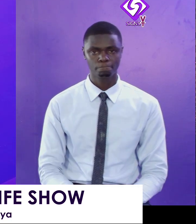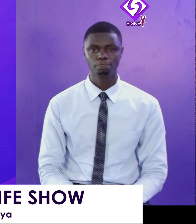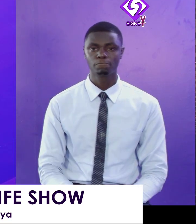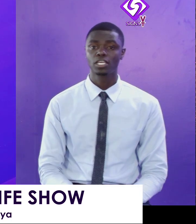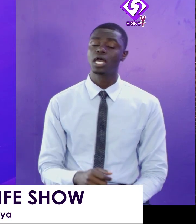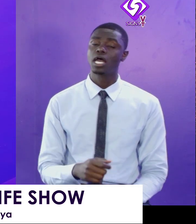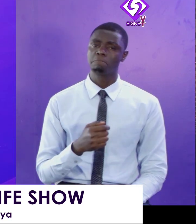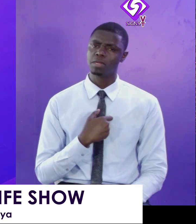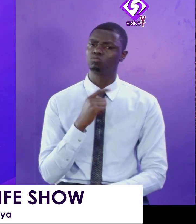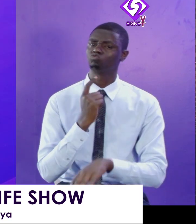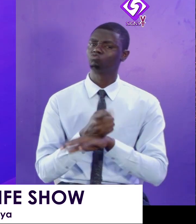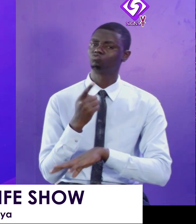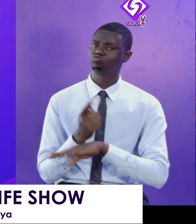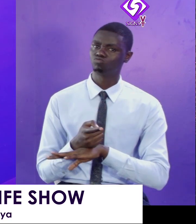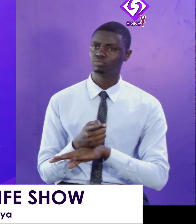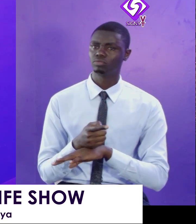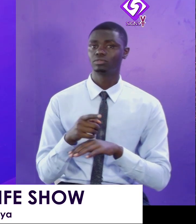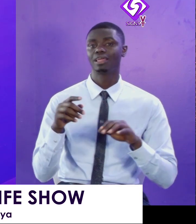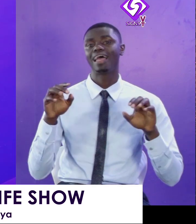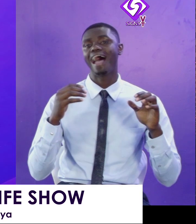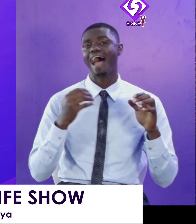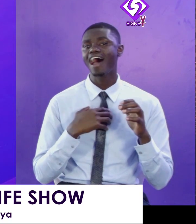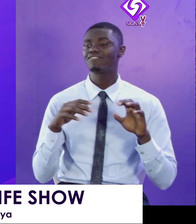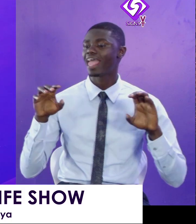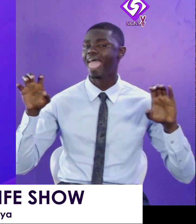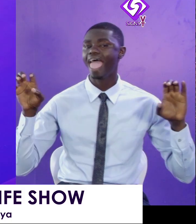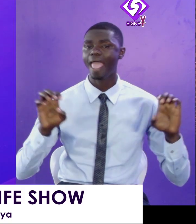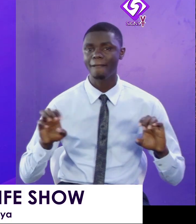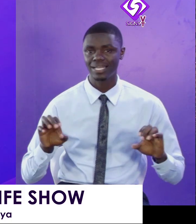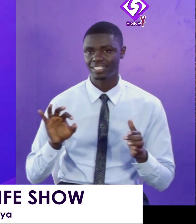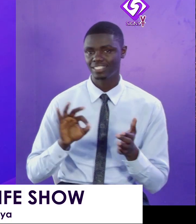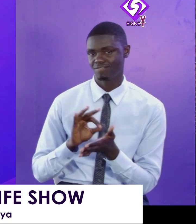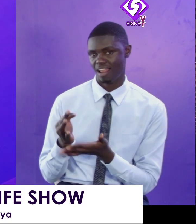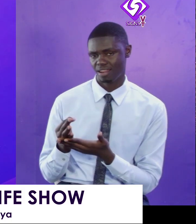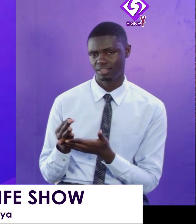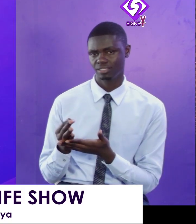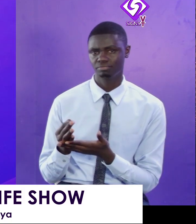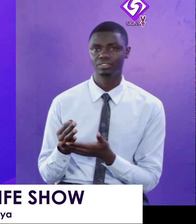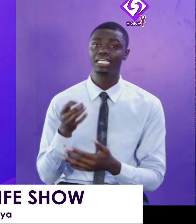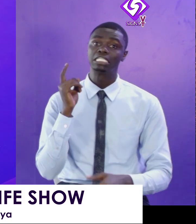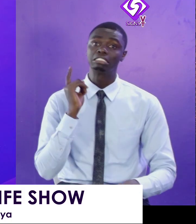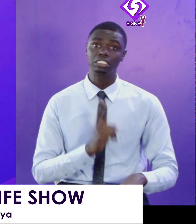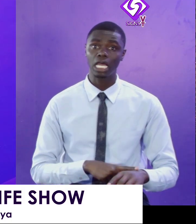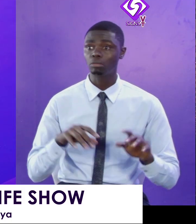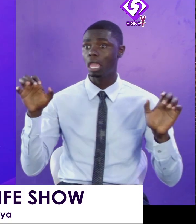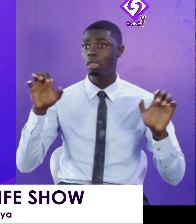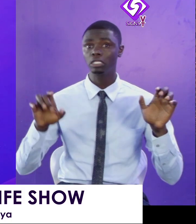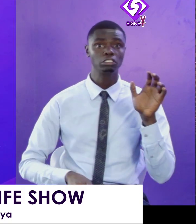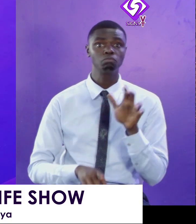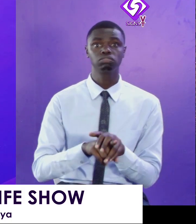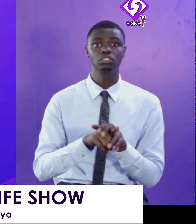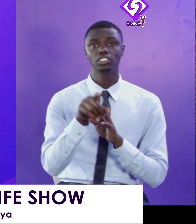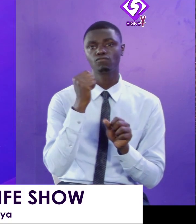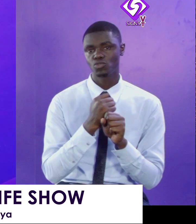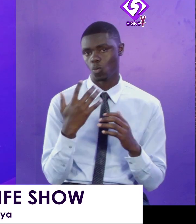of caution. Have an emergency fund. What do you do when you get into an emergency? Many of us